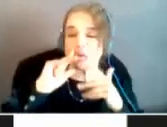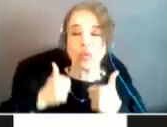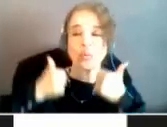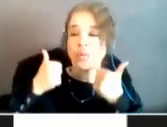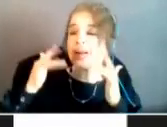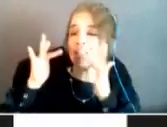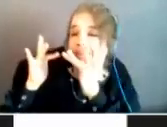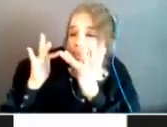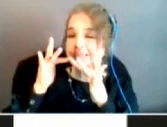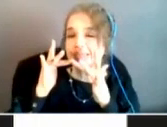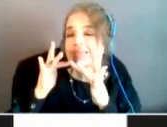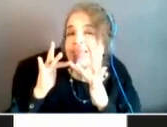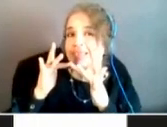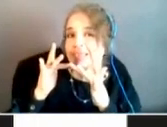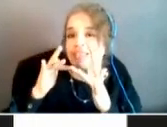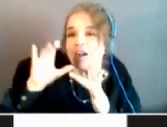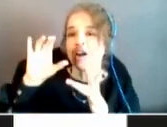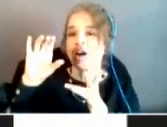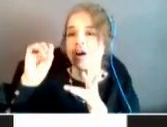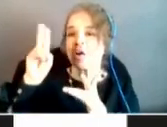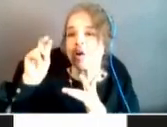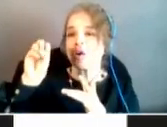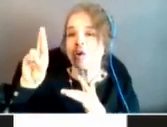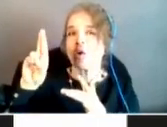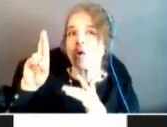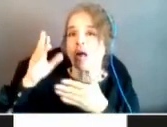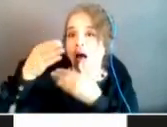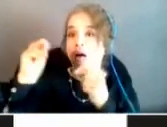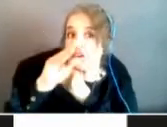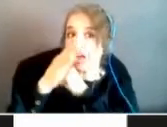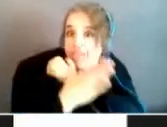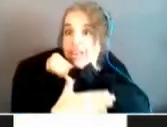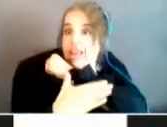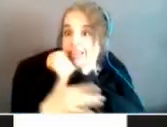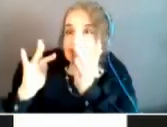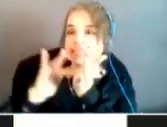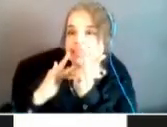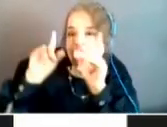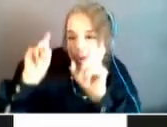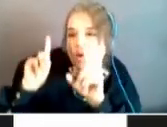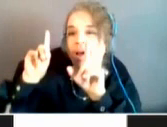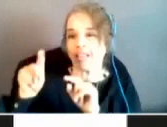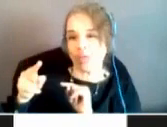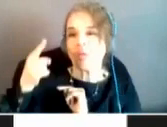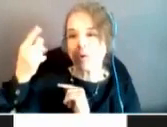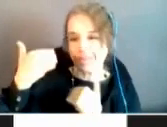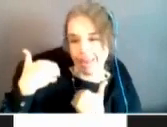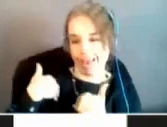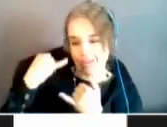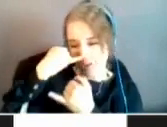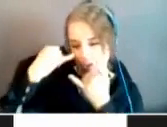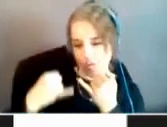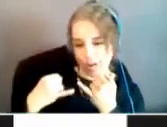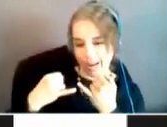could contact the coroner's office of that county, because the medical examiner would be the one who would determine cause